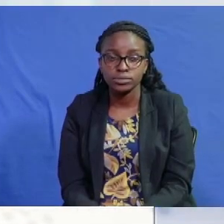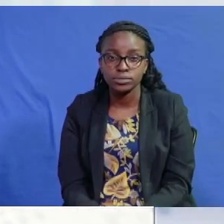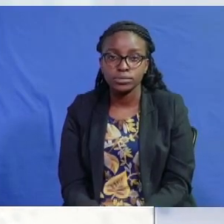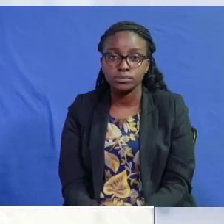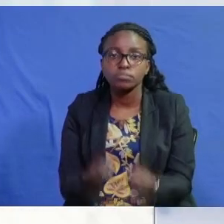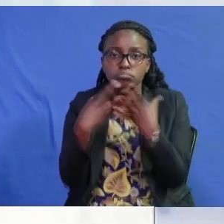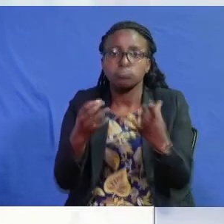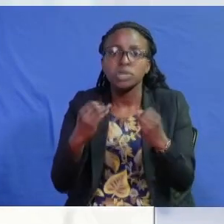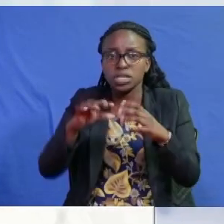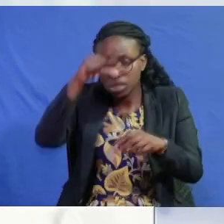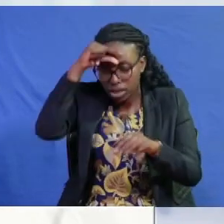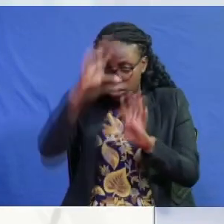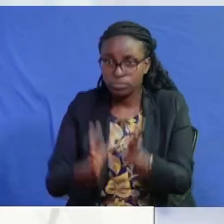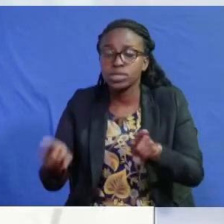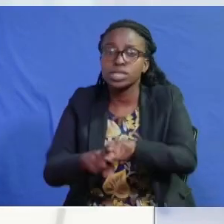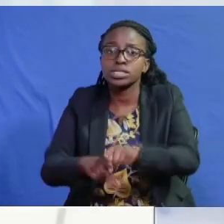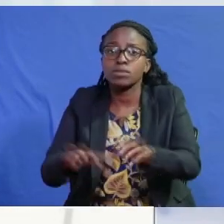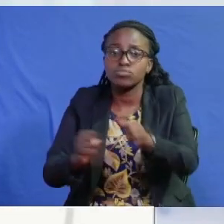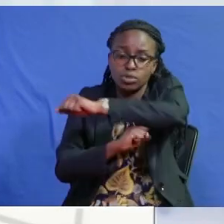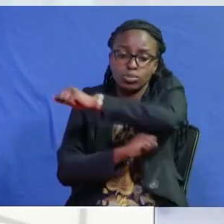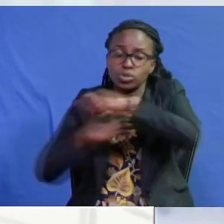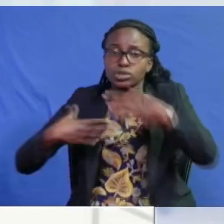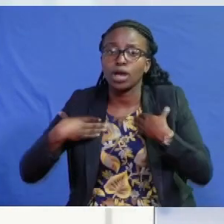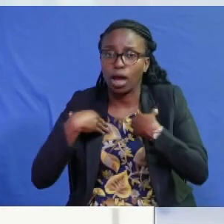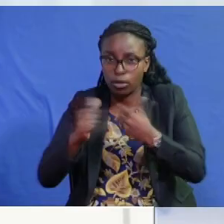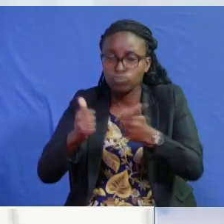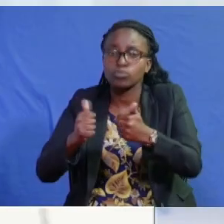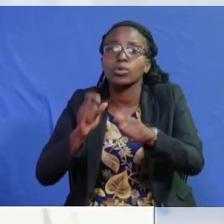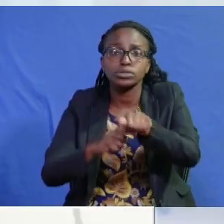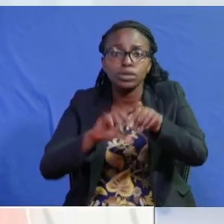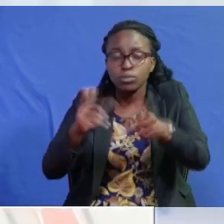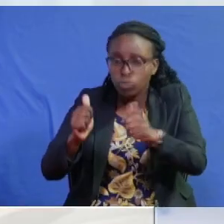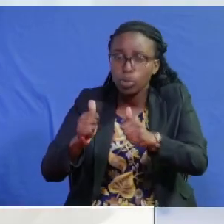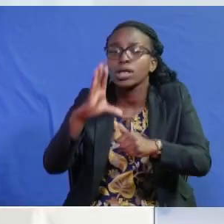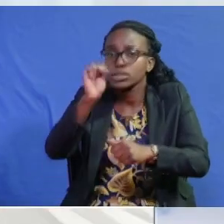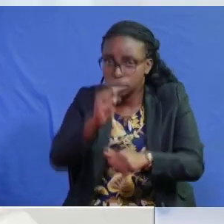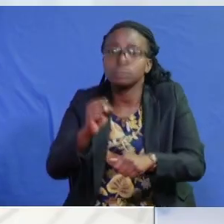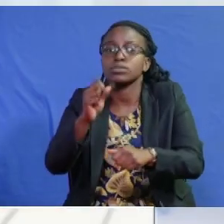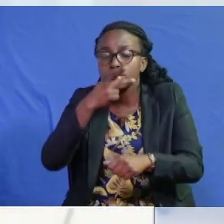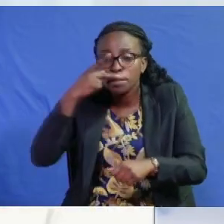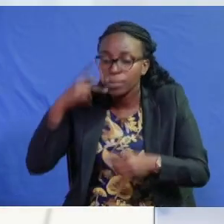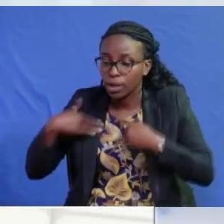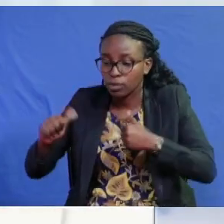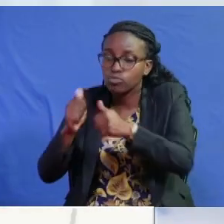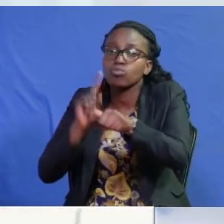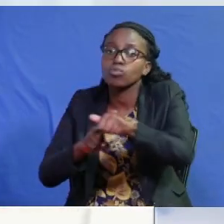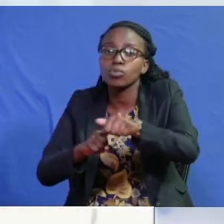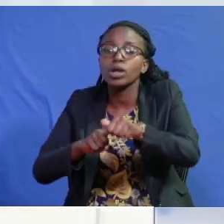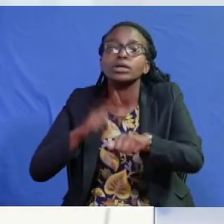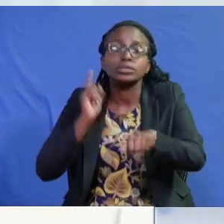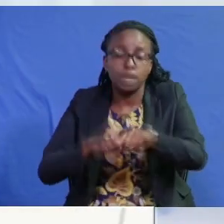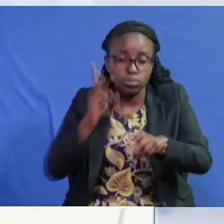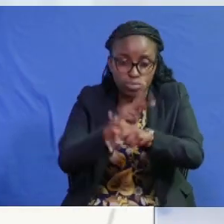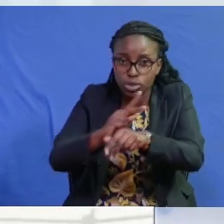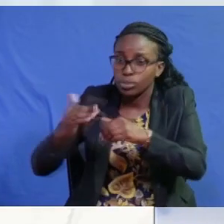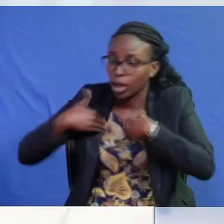Several governors have expressed support for the nomination of Interior Cabinet Secretary Kithure Kindiki as a potential replacement for the